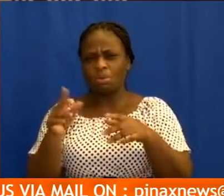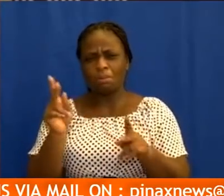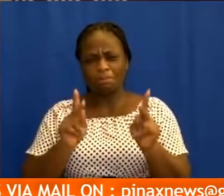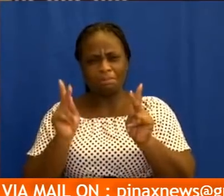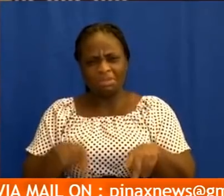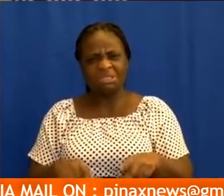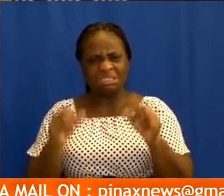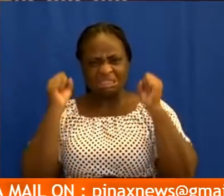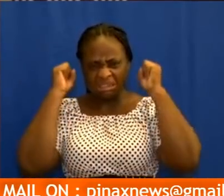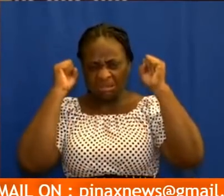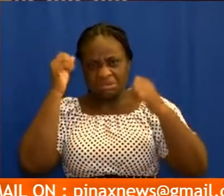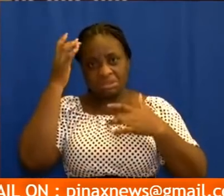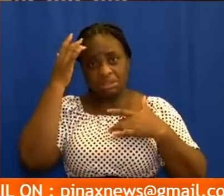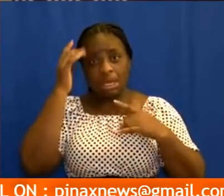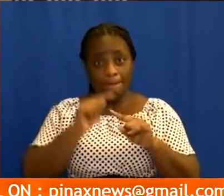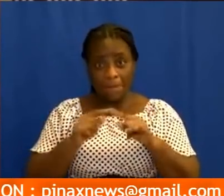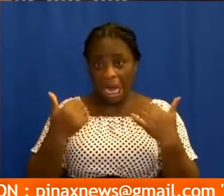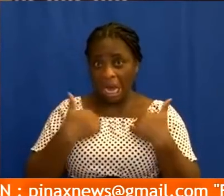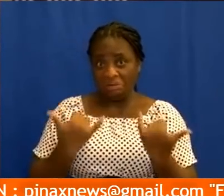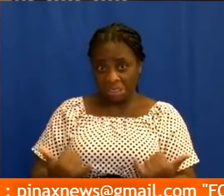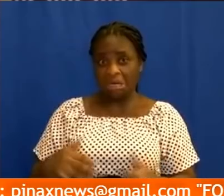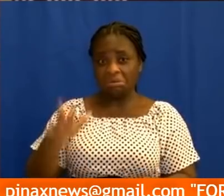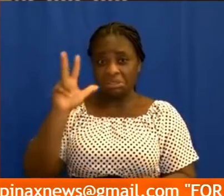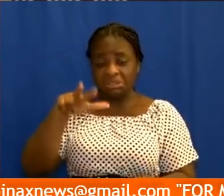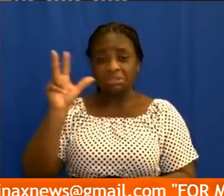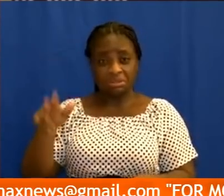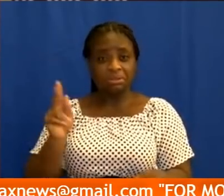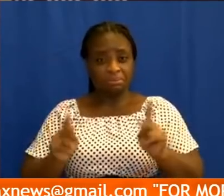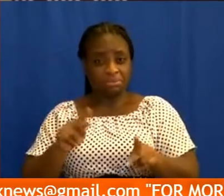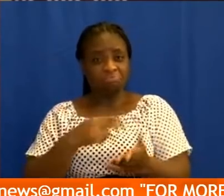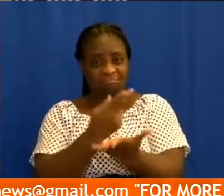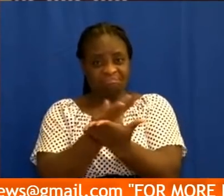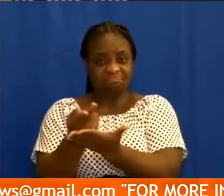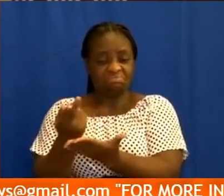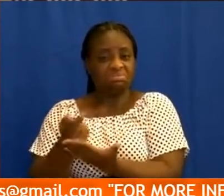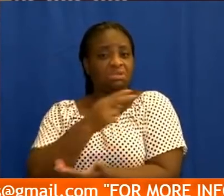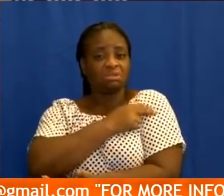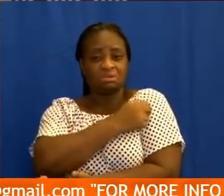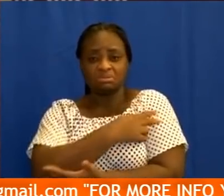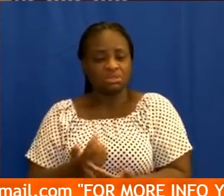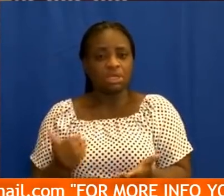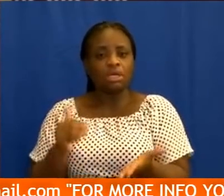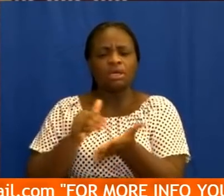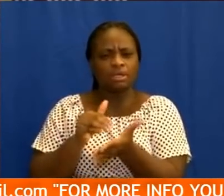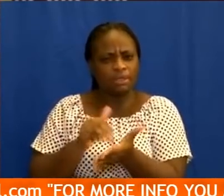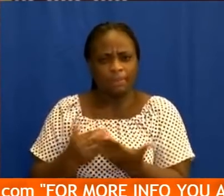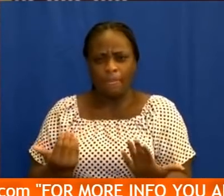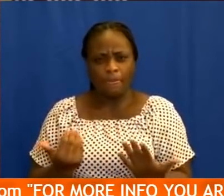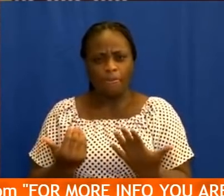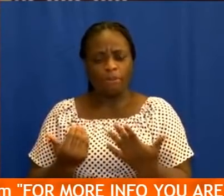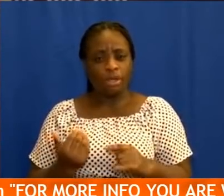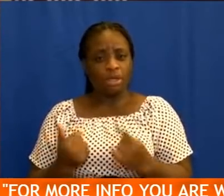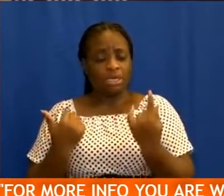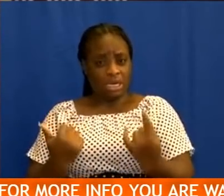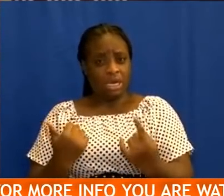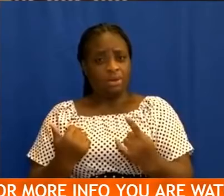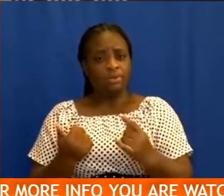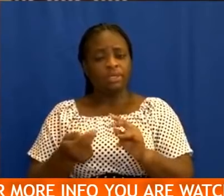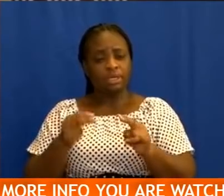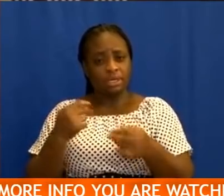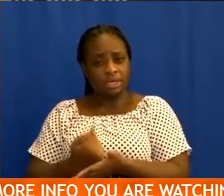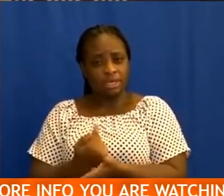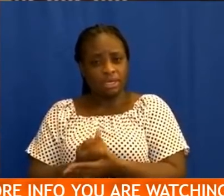or mumufia man on air bagana do do na no munya sa positive. No, it's not saying to know when we say Ghana for be breed. They are flouting the